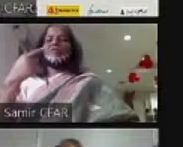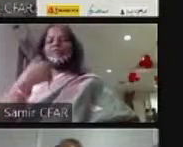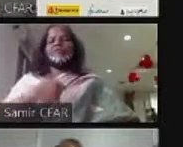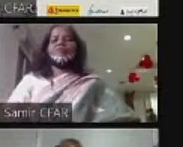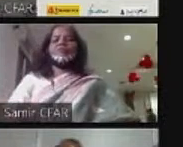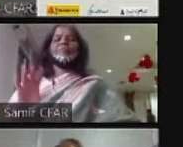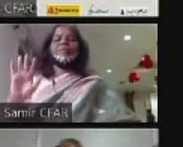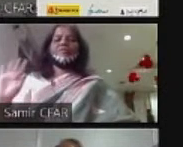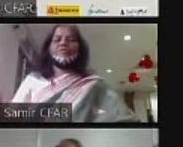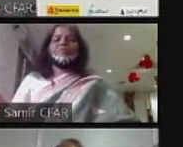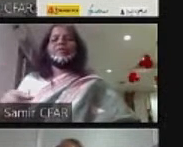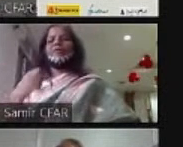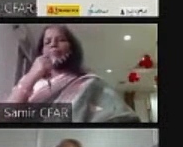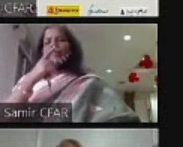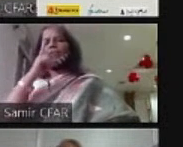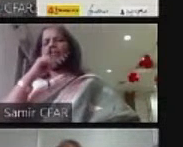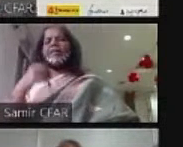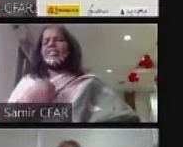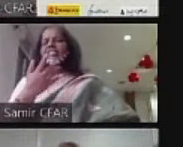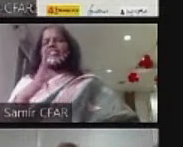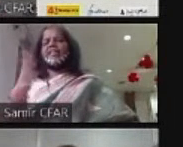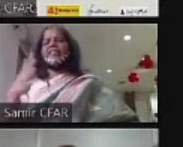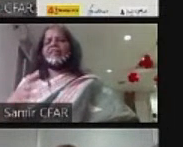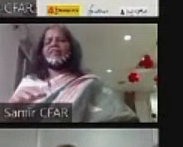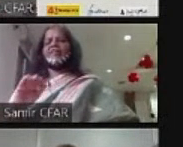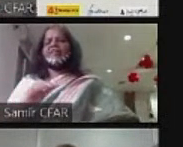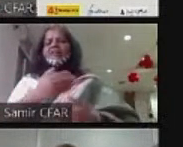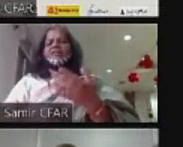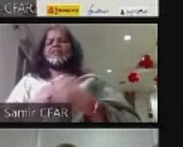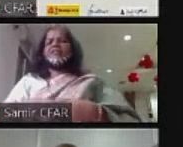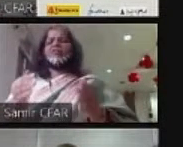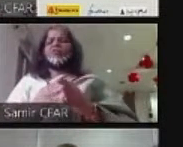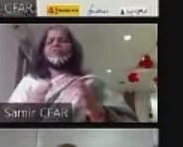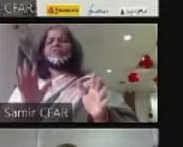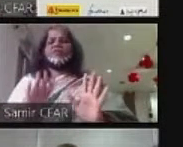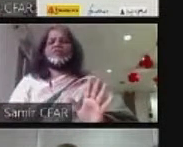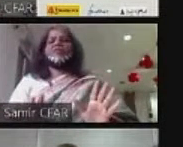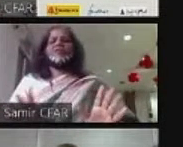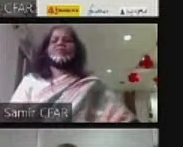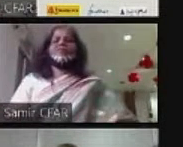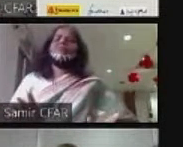child, where should such a child go,